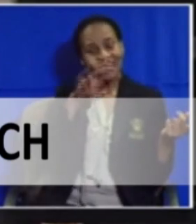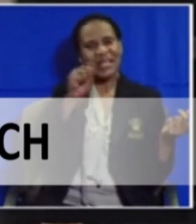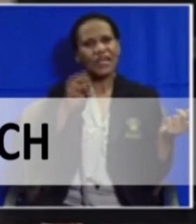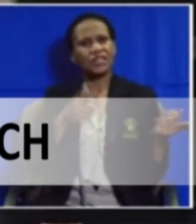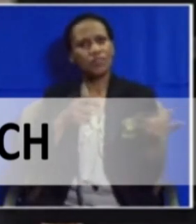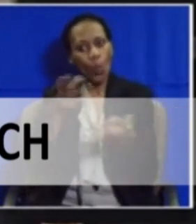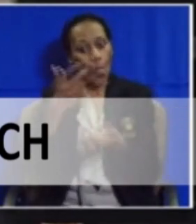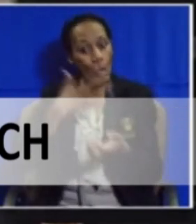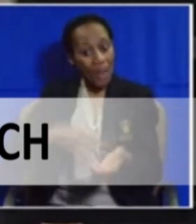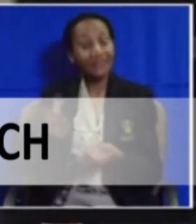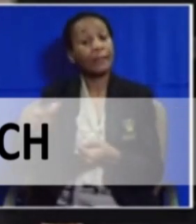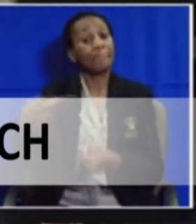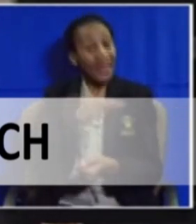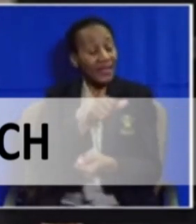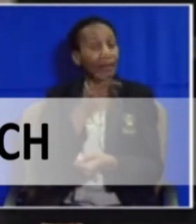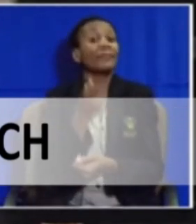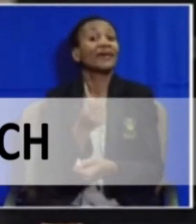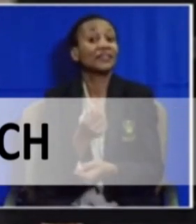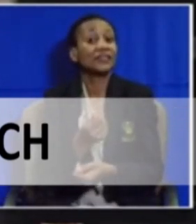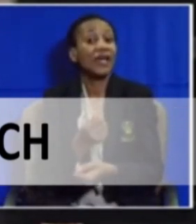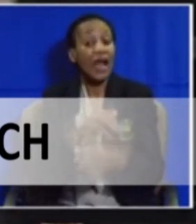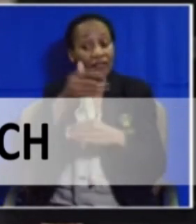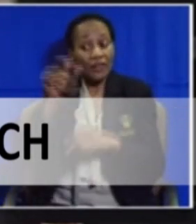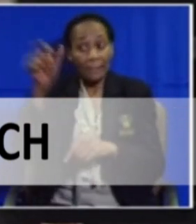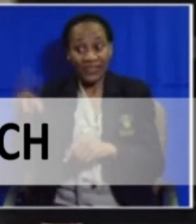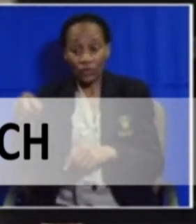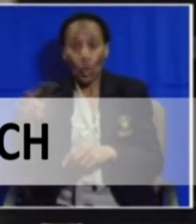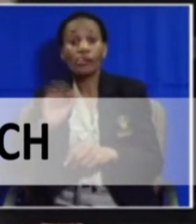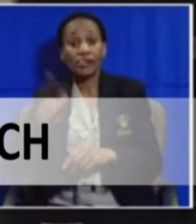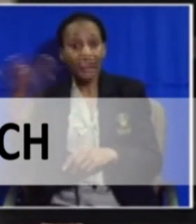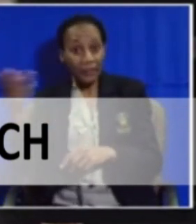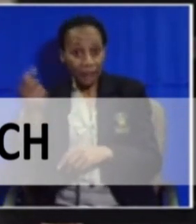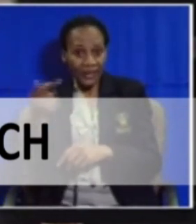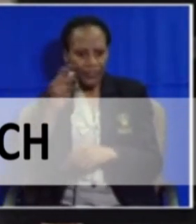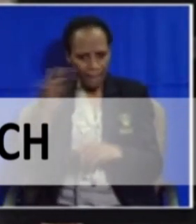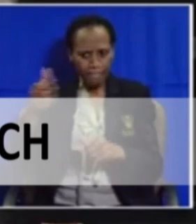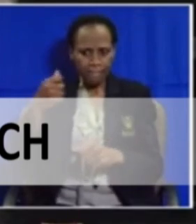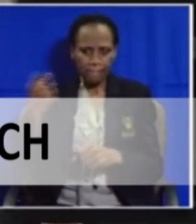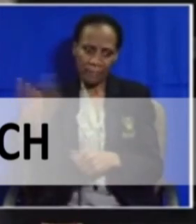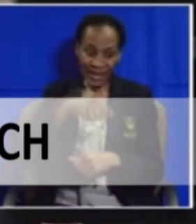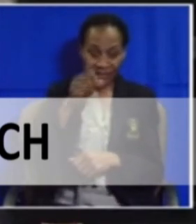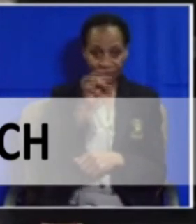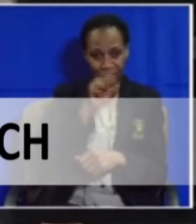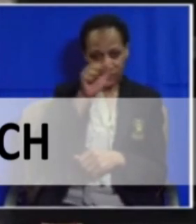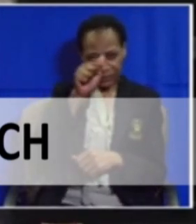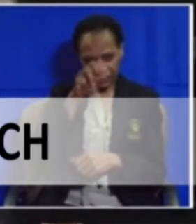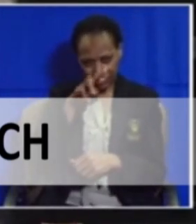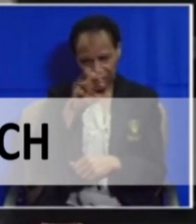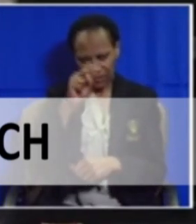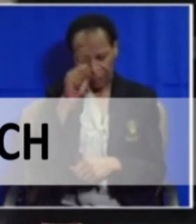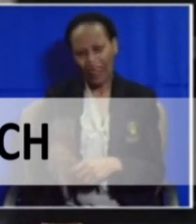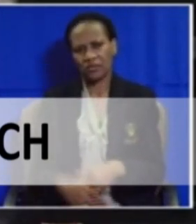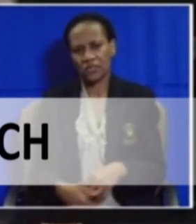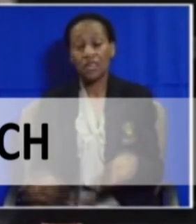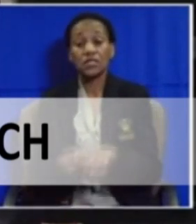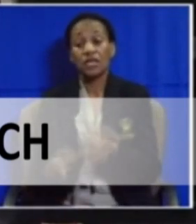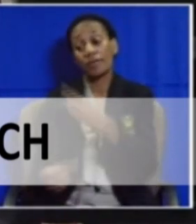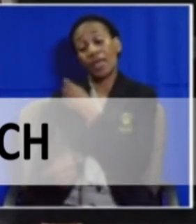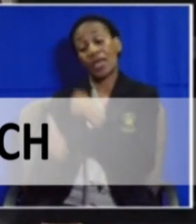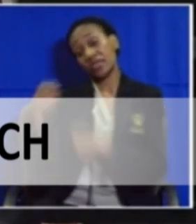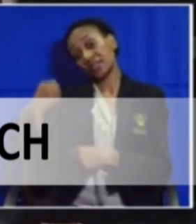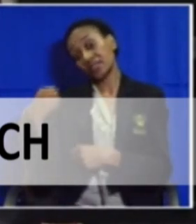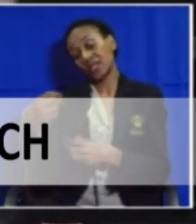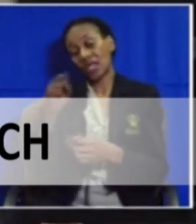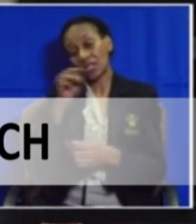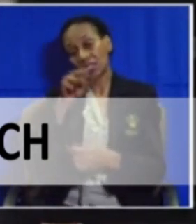refunds that were claimed. We're also dealing with illicit trade. Just yesterday, SARS conducted